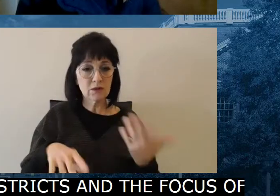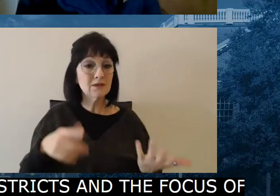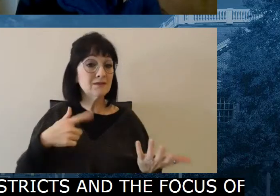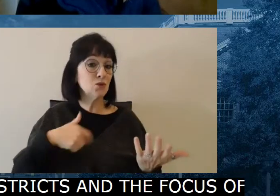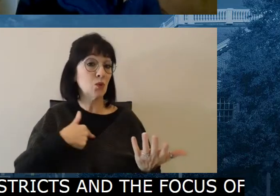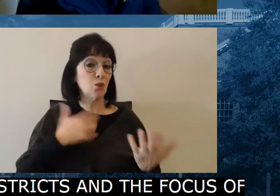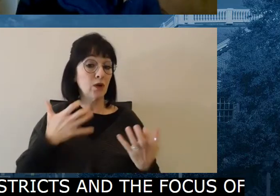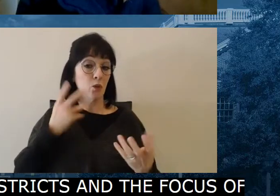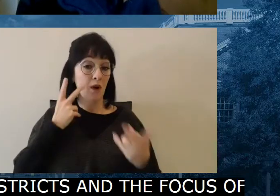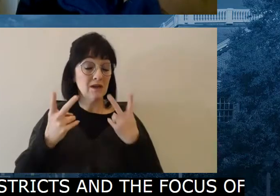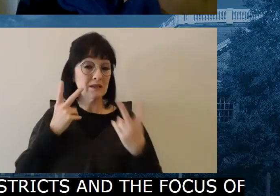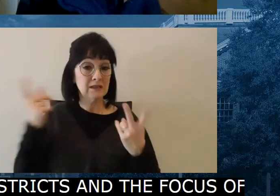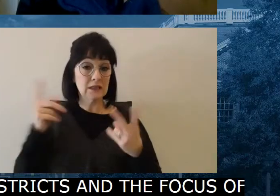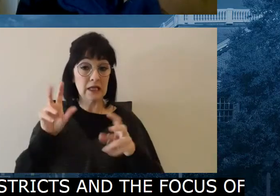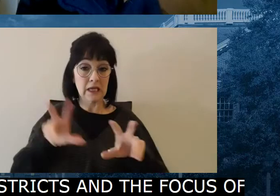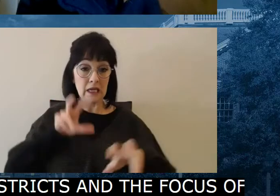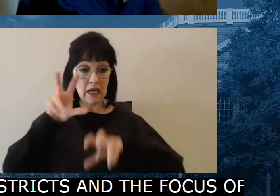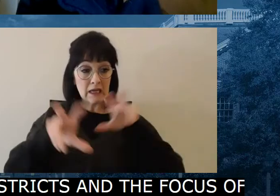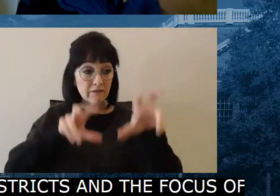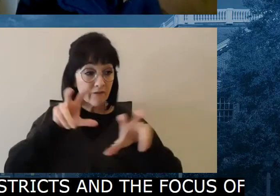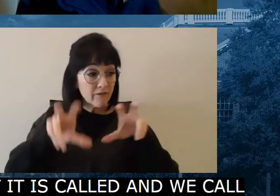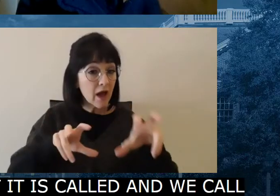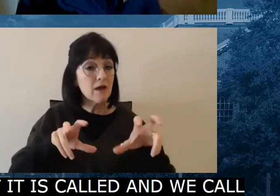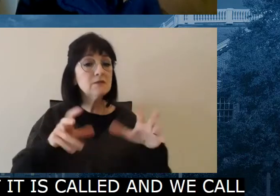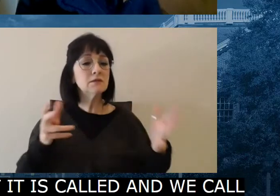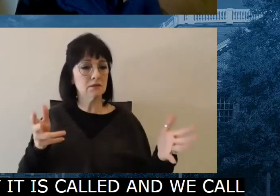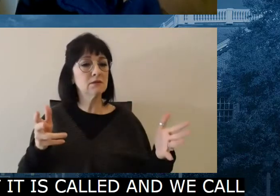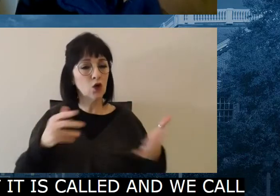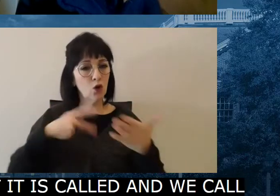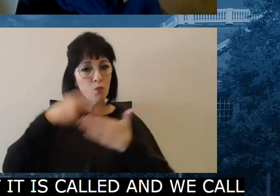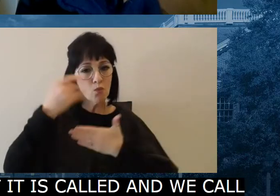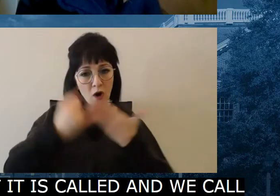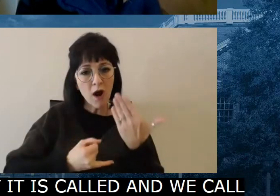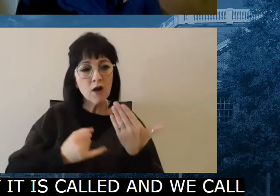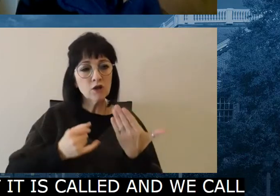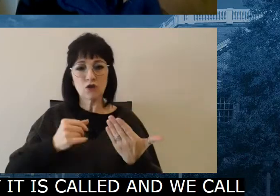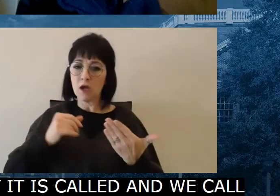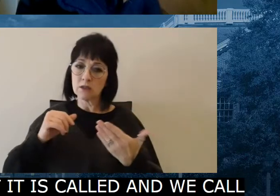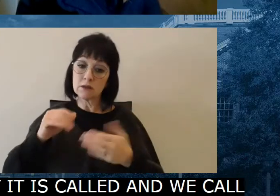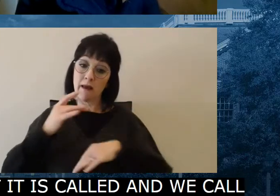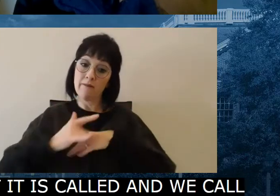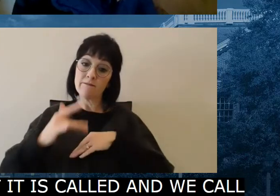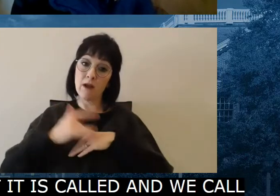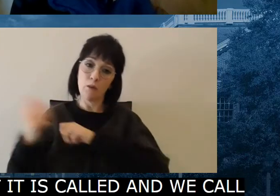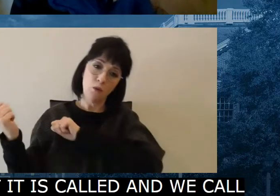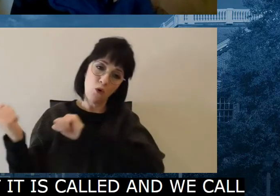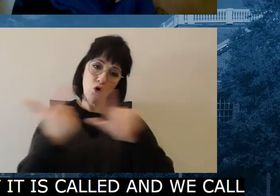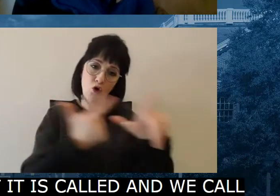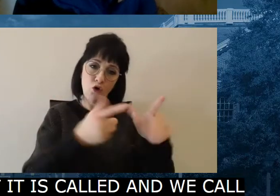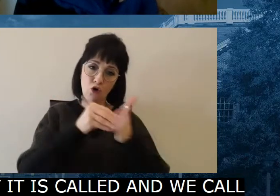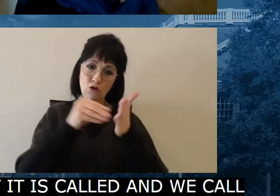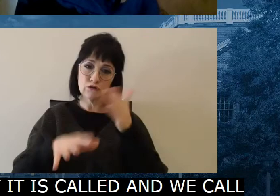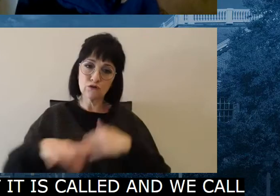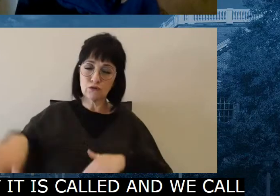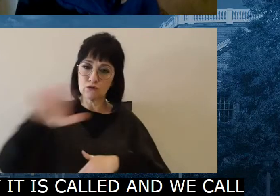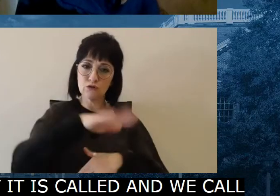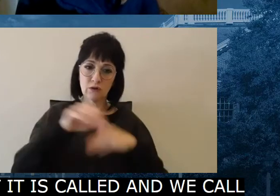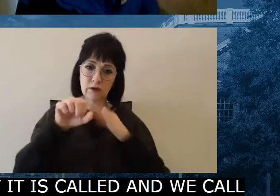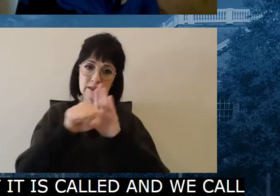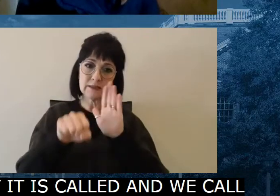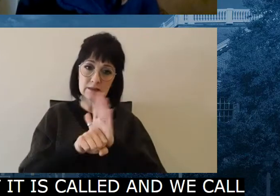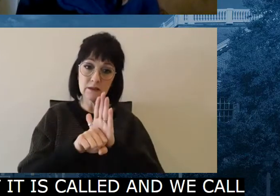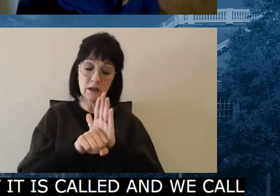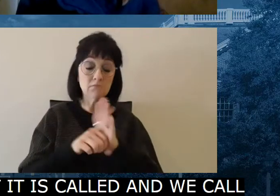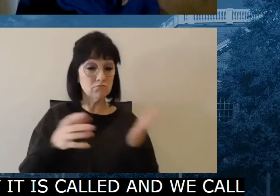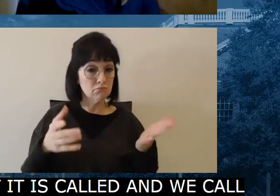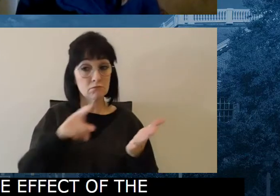would affect or be available to all the students throughout the state. And districts can choose to be a part of that,